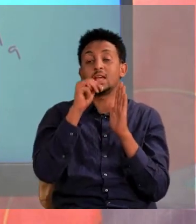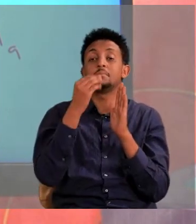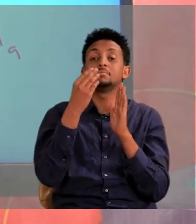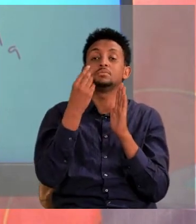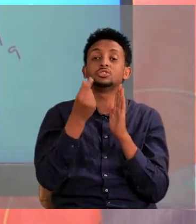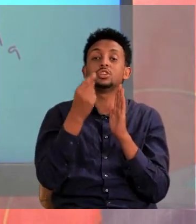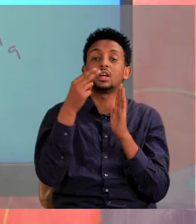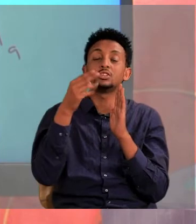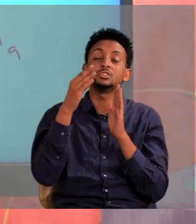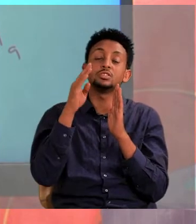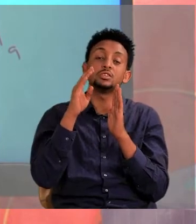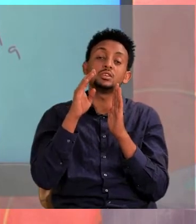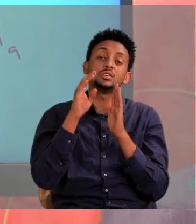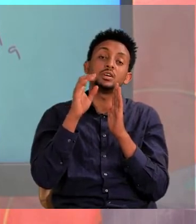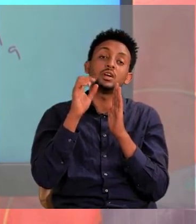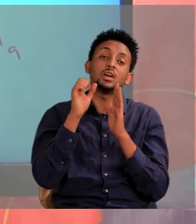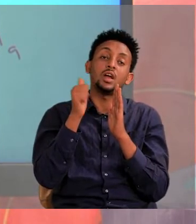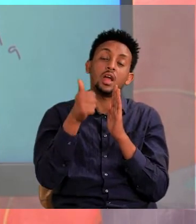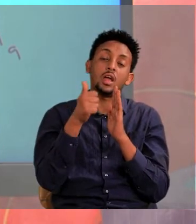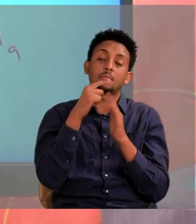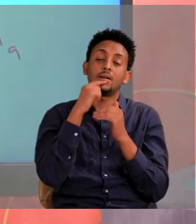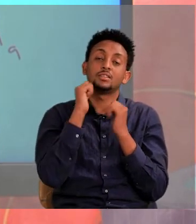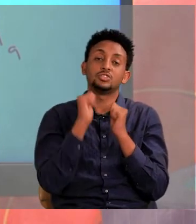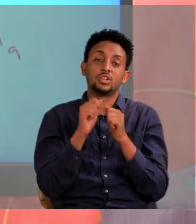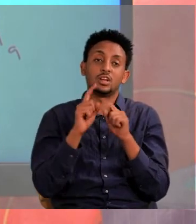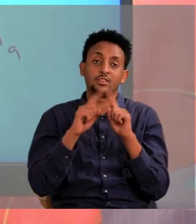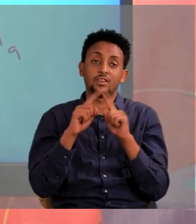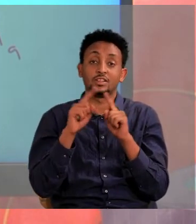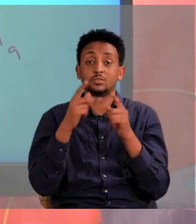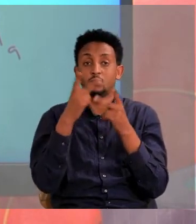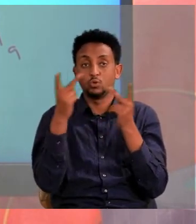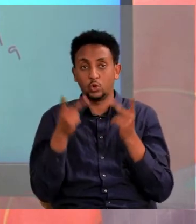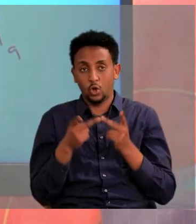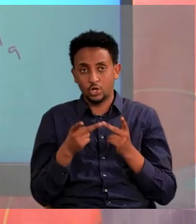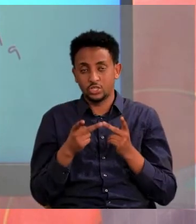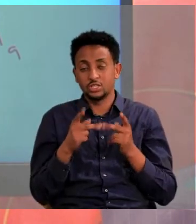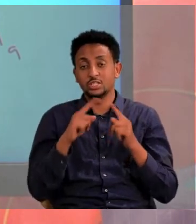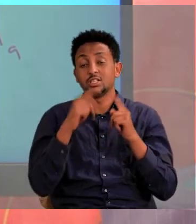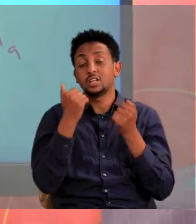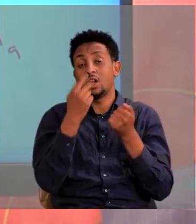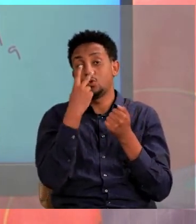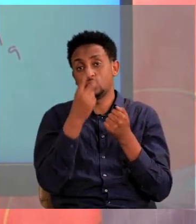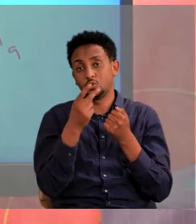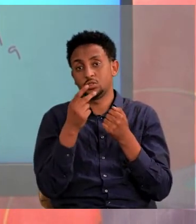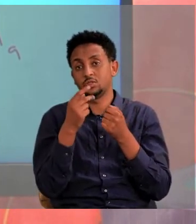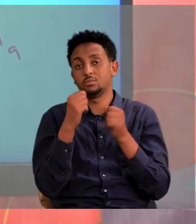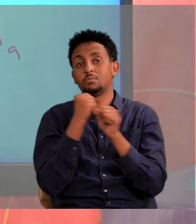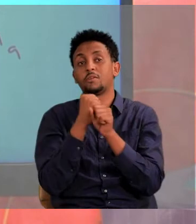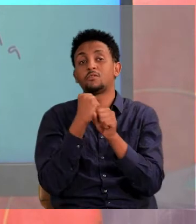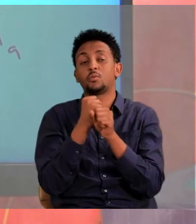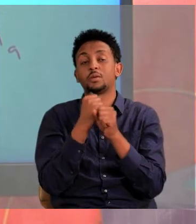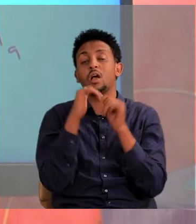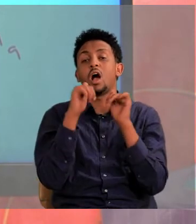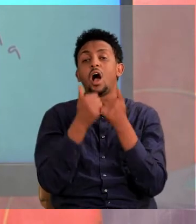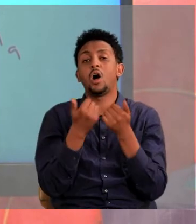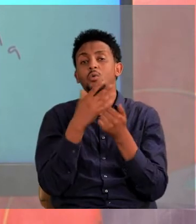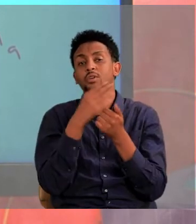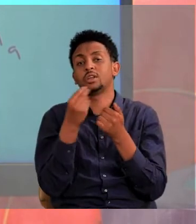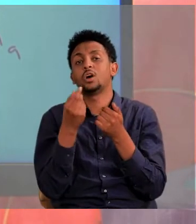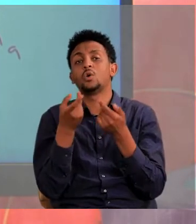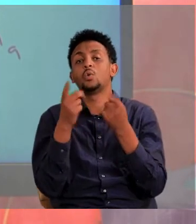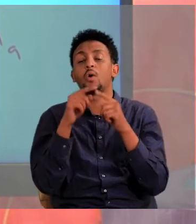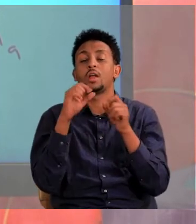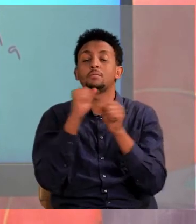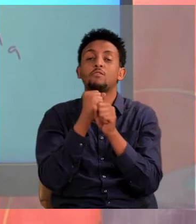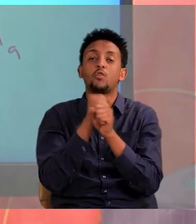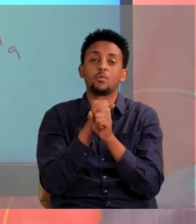b minus mg ha at different location. Look here, you are performing work. How and why are you